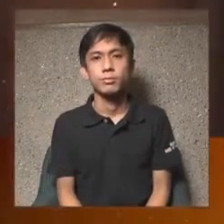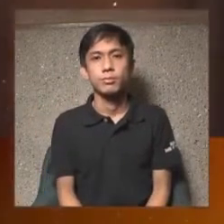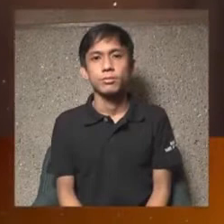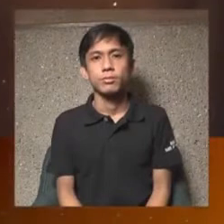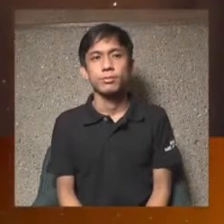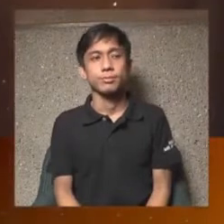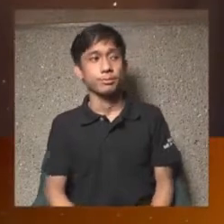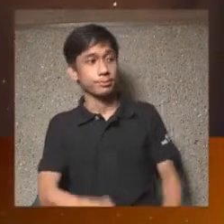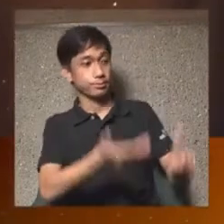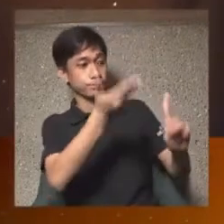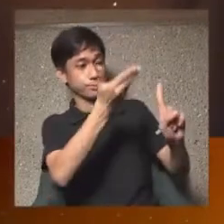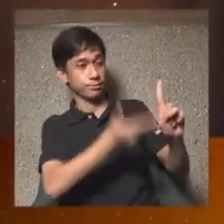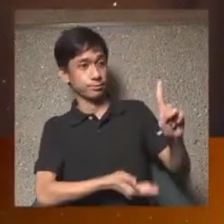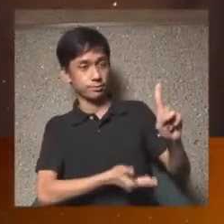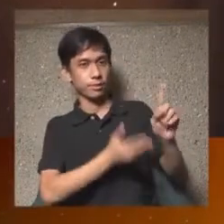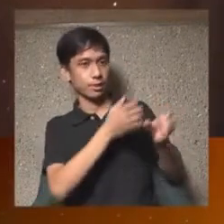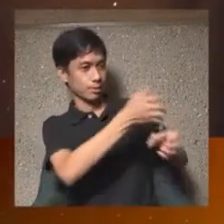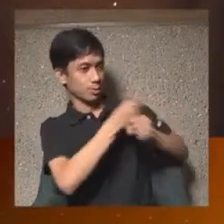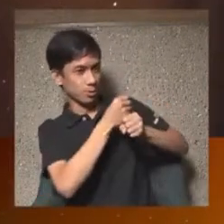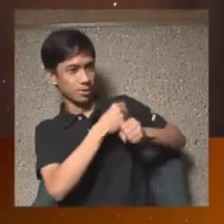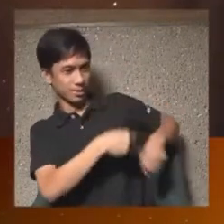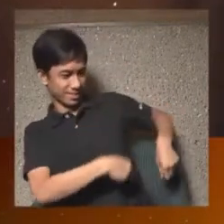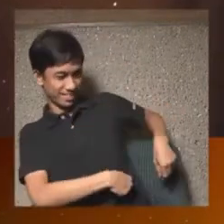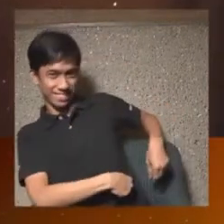a hip from its socket?